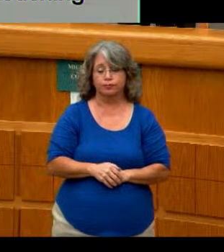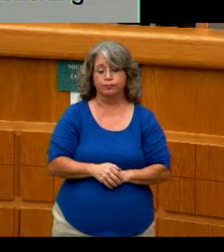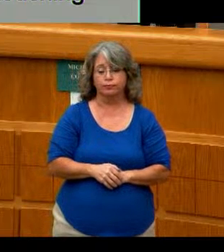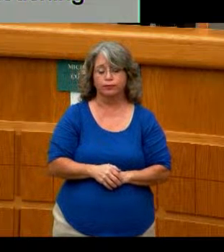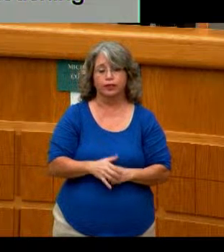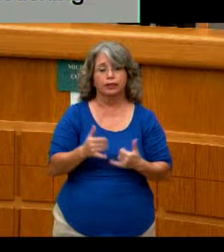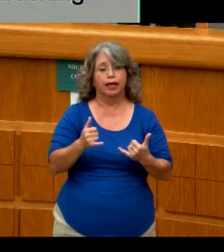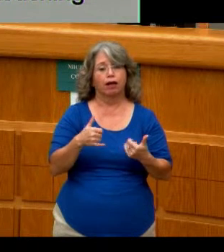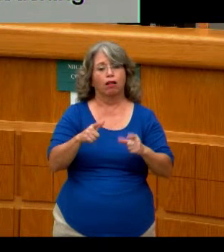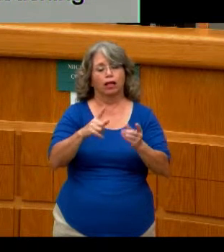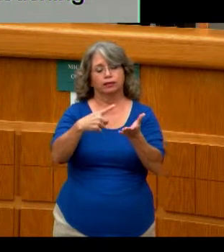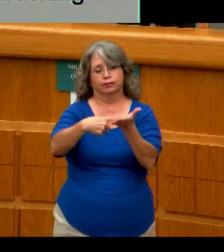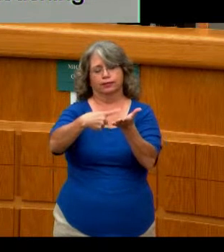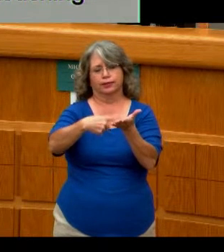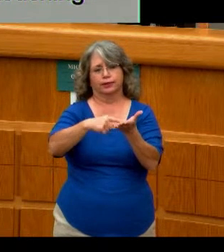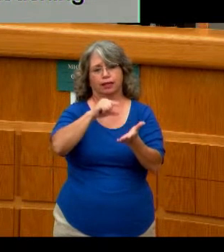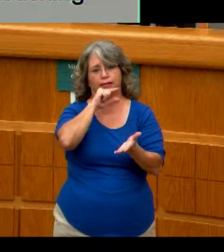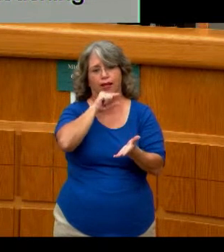in other places in Texas.